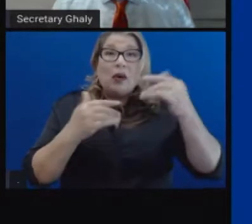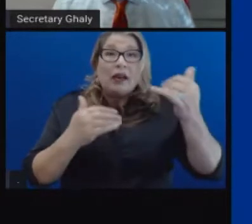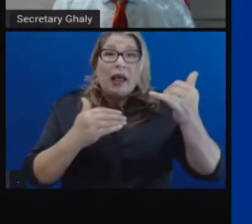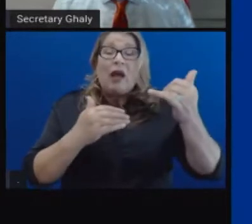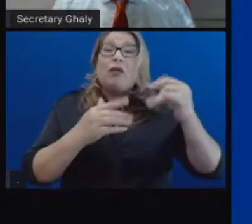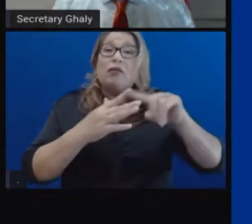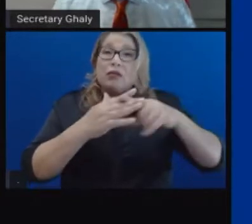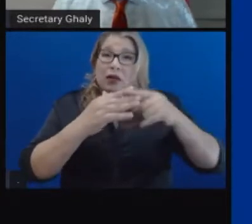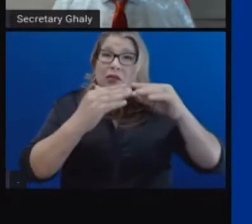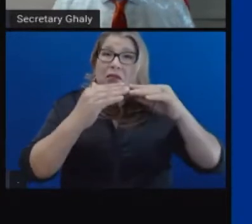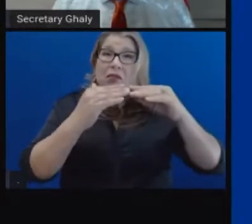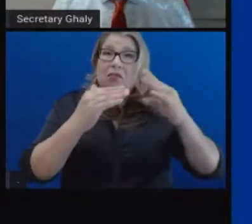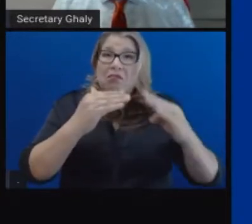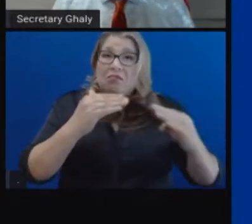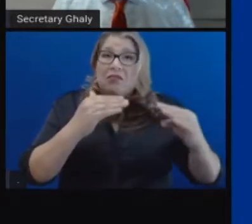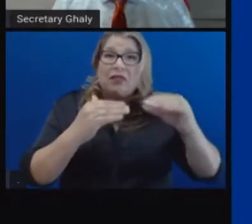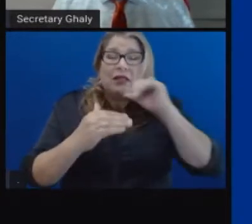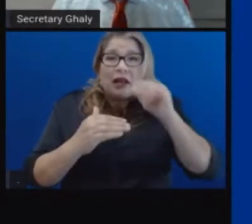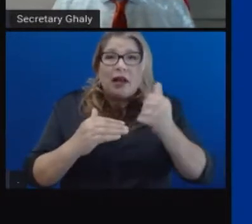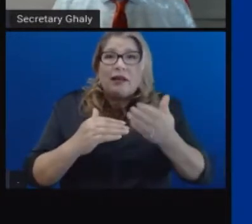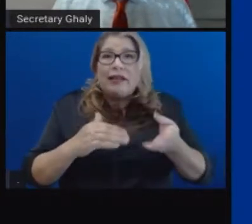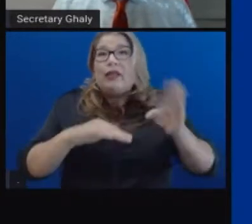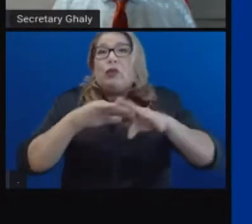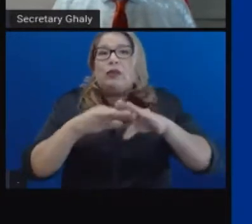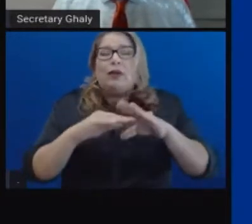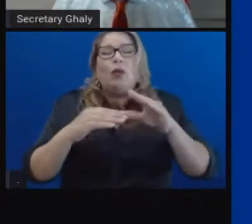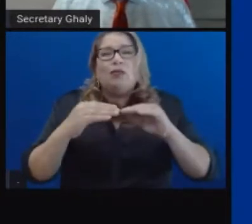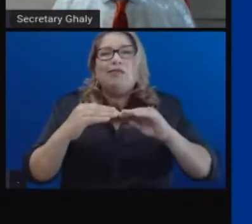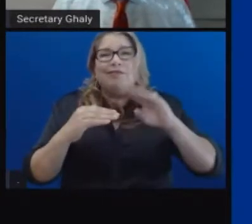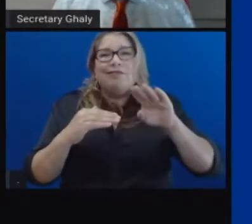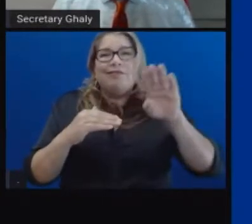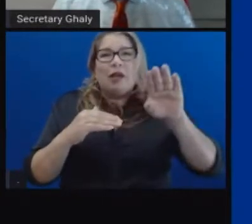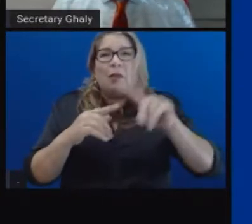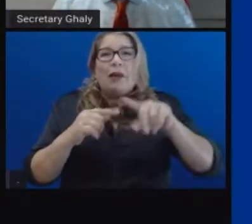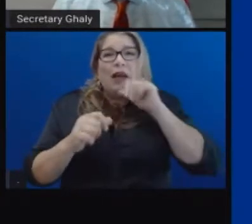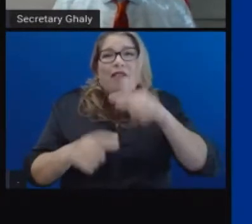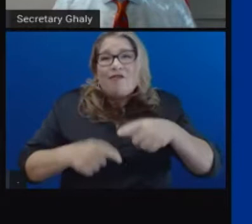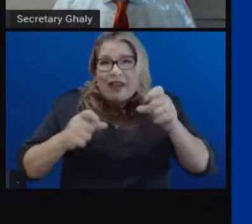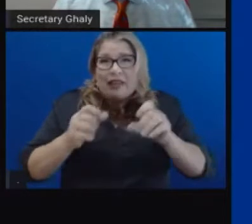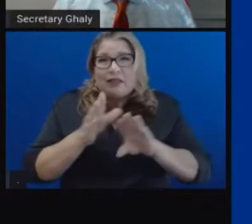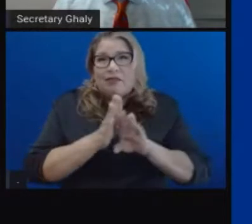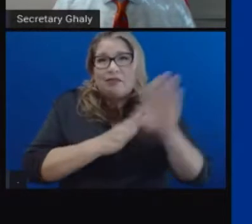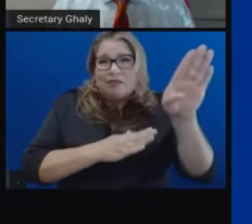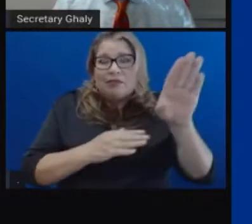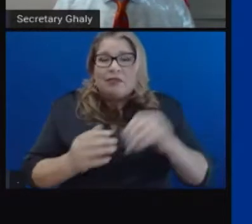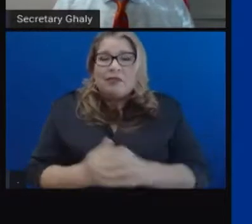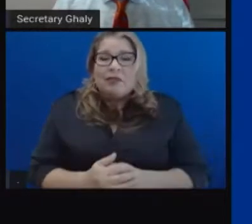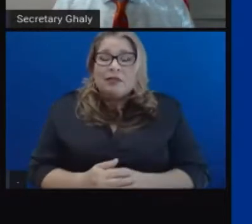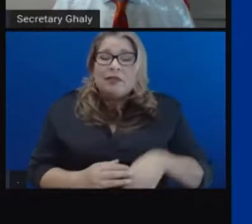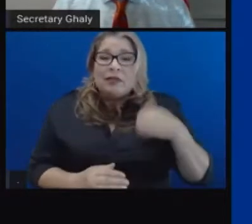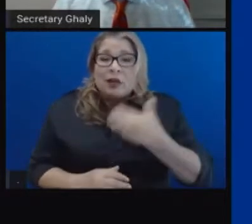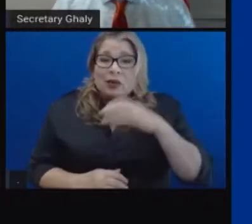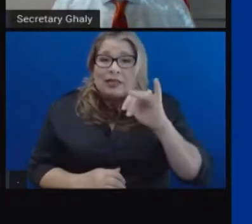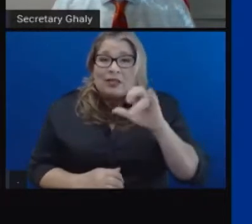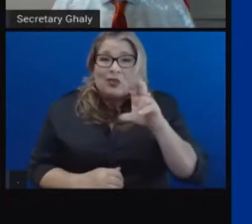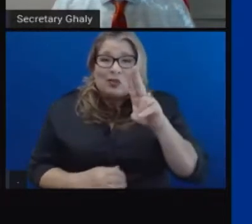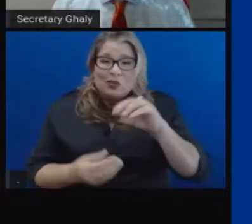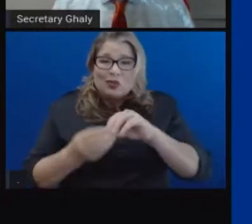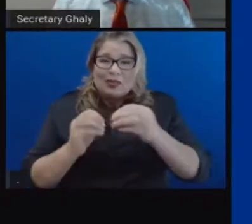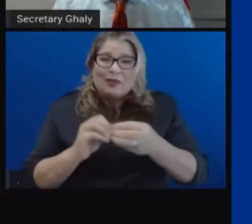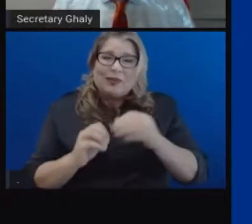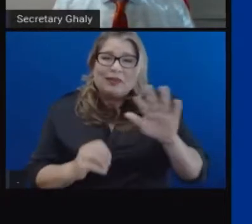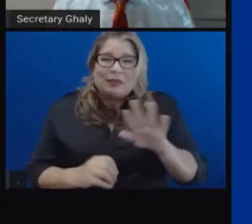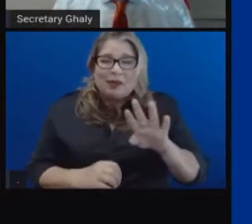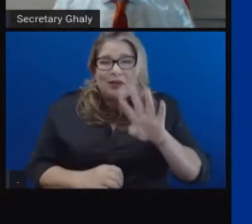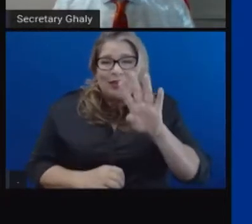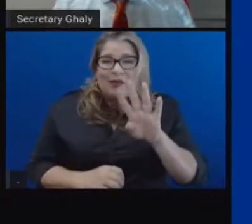low level of increase overall in our hospitalizations. And again, around our ICU numbers, 4,854